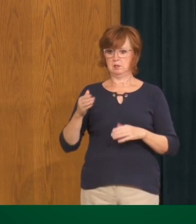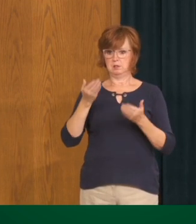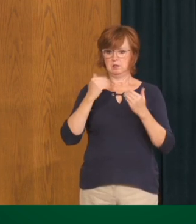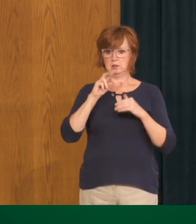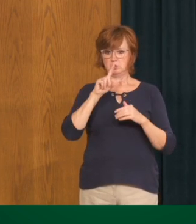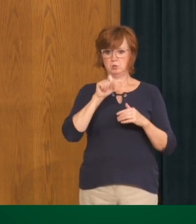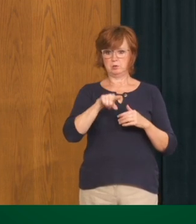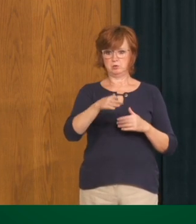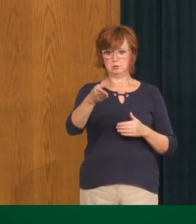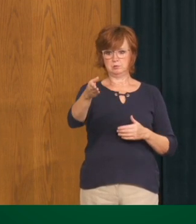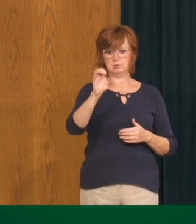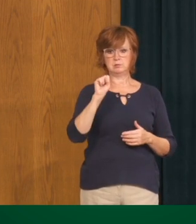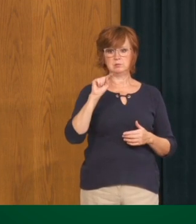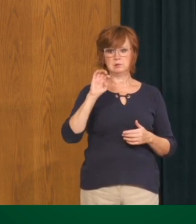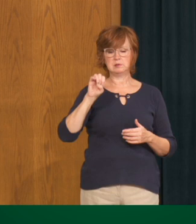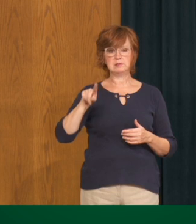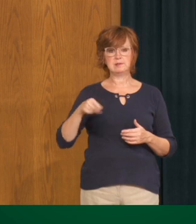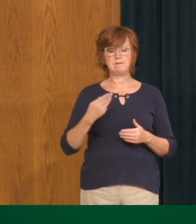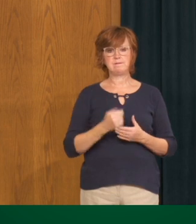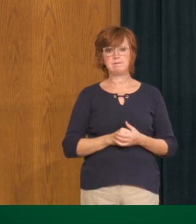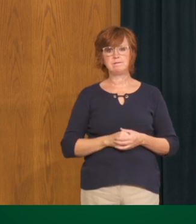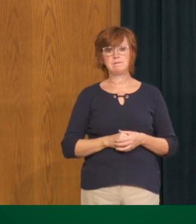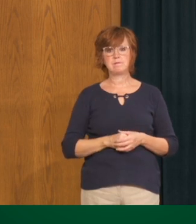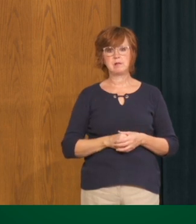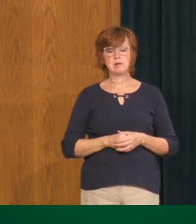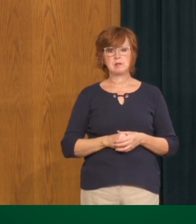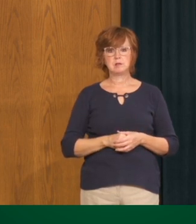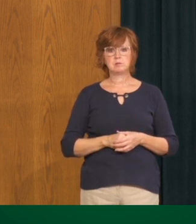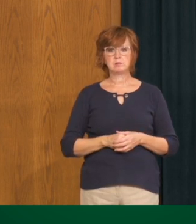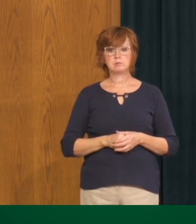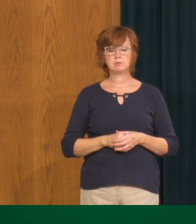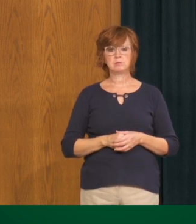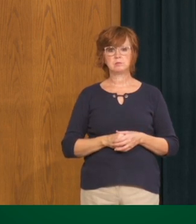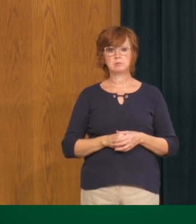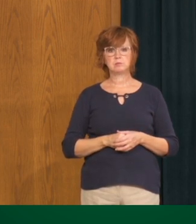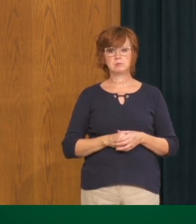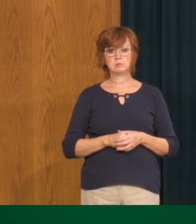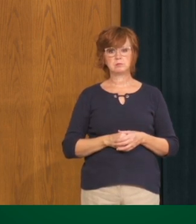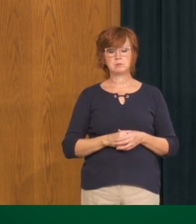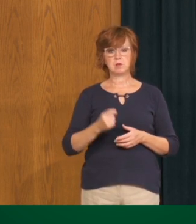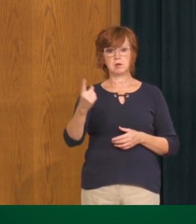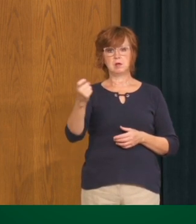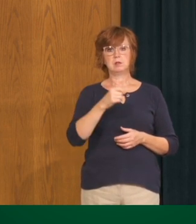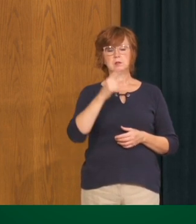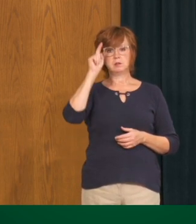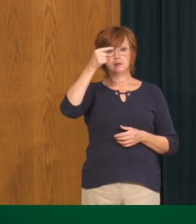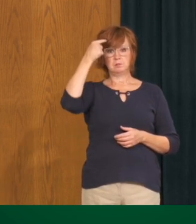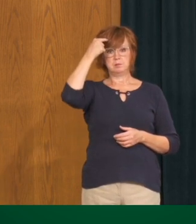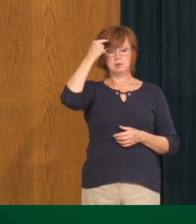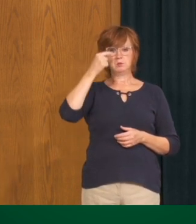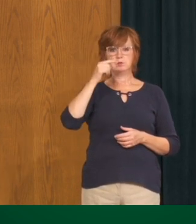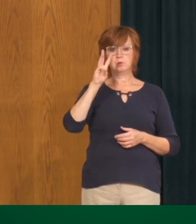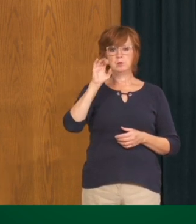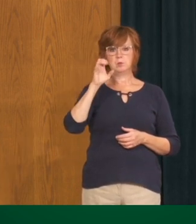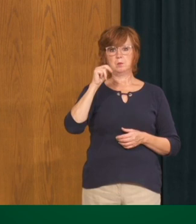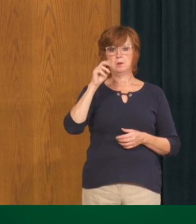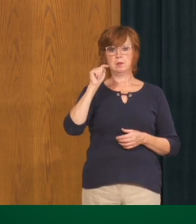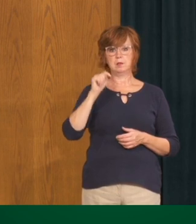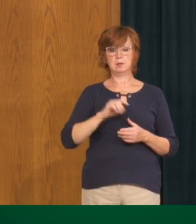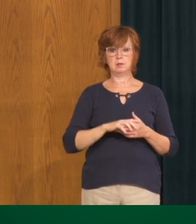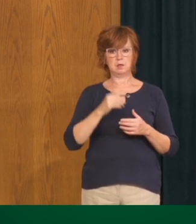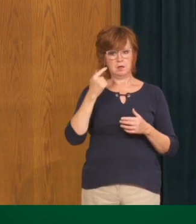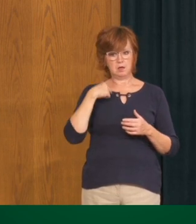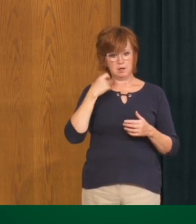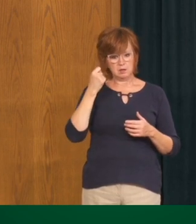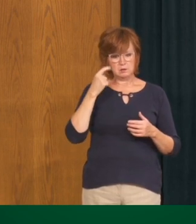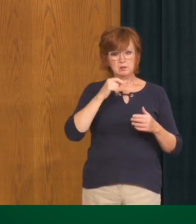room. Staff? Yeah, to the minister, I understand that school boards and schools are diverse, but it seems that the advice